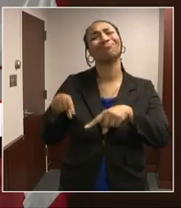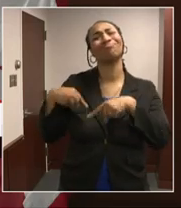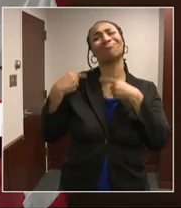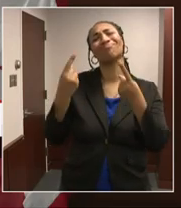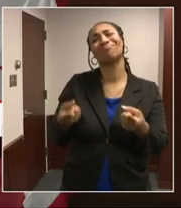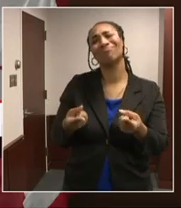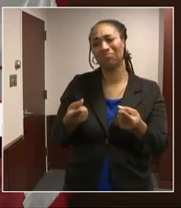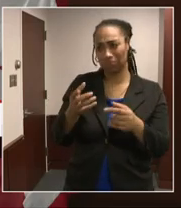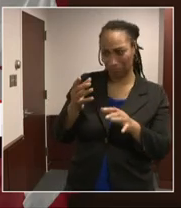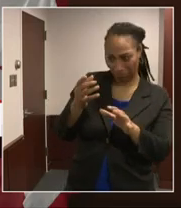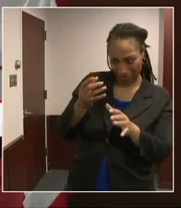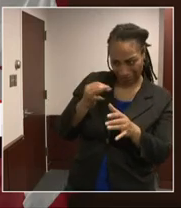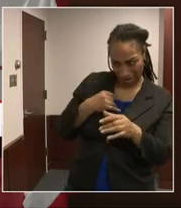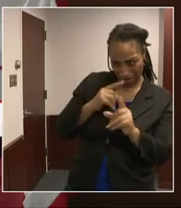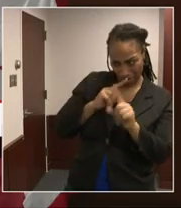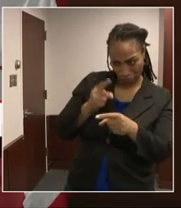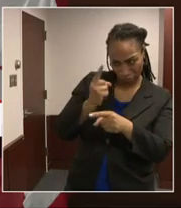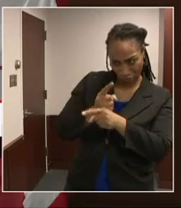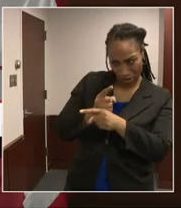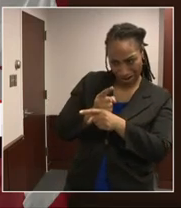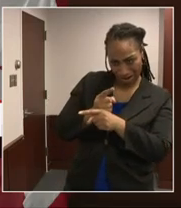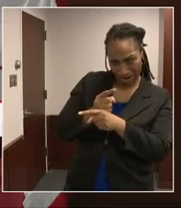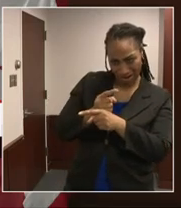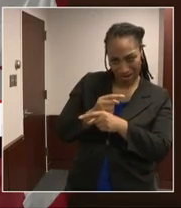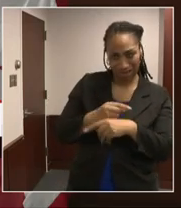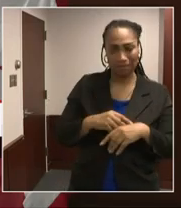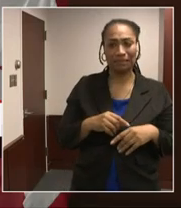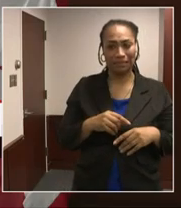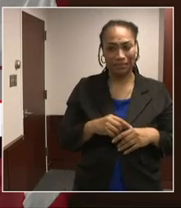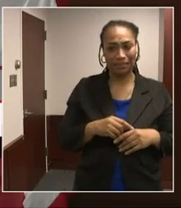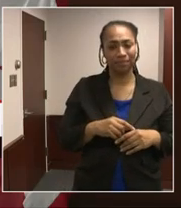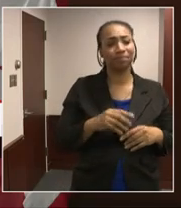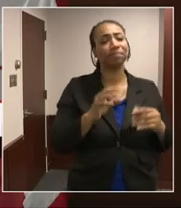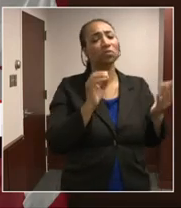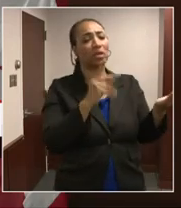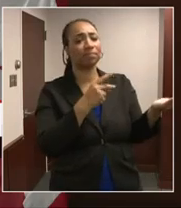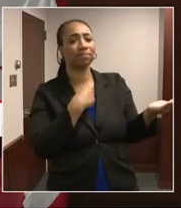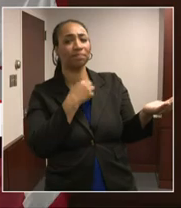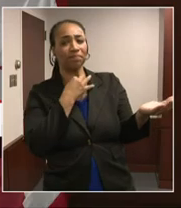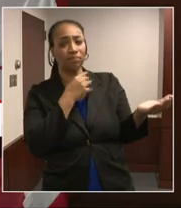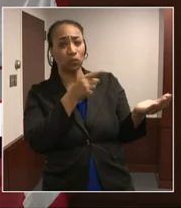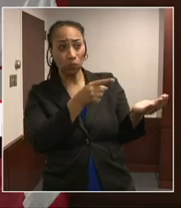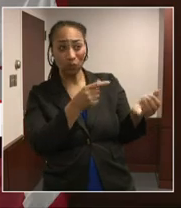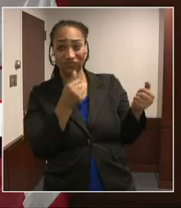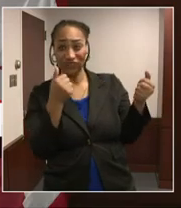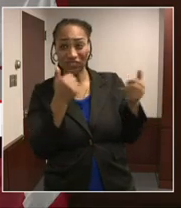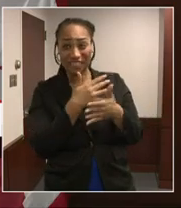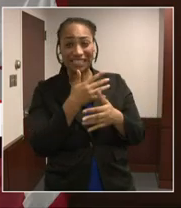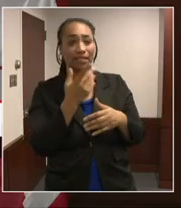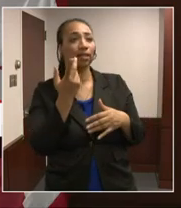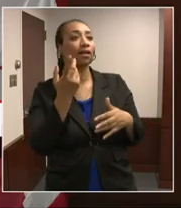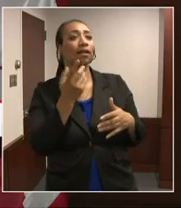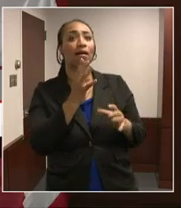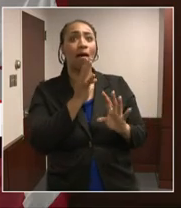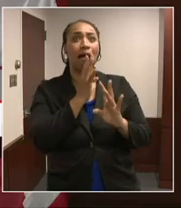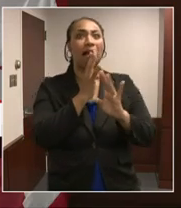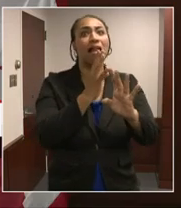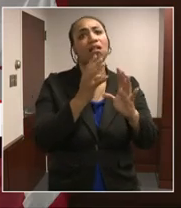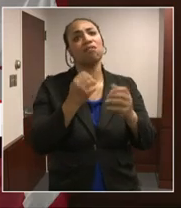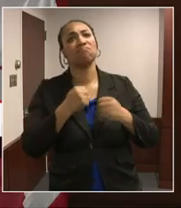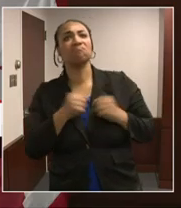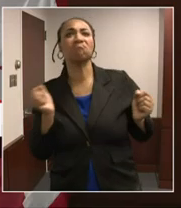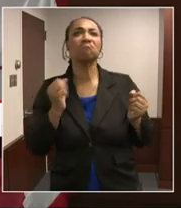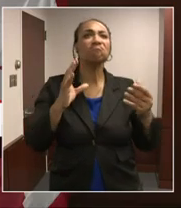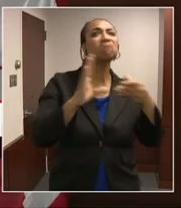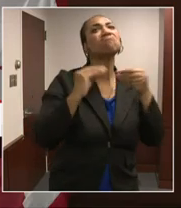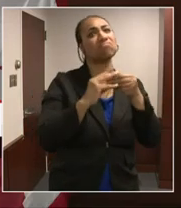I answer you? Just wondering, okay. Are you afraid to speak freely and criticize President Trump, given the enormous power